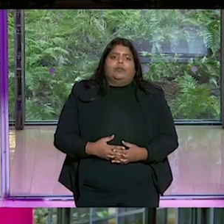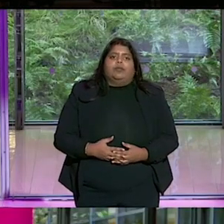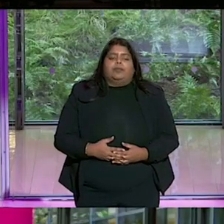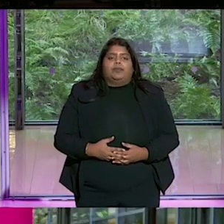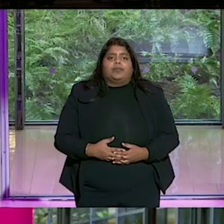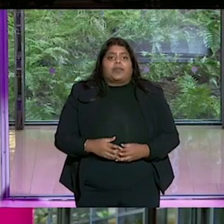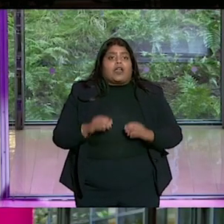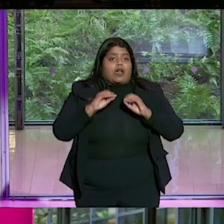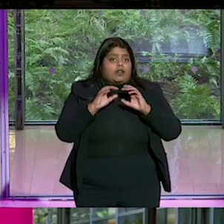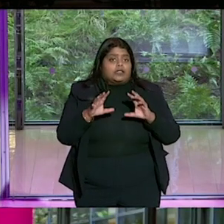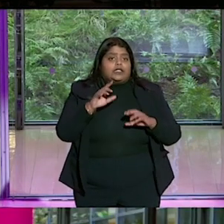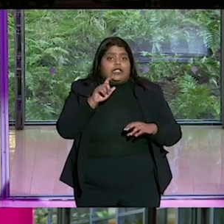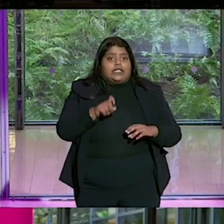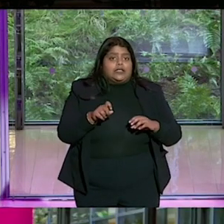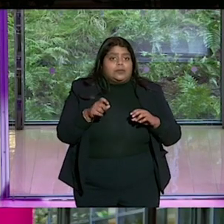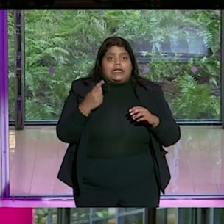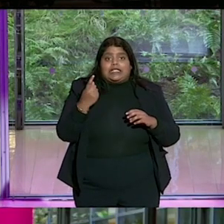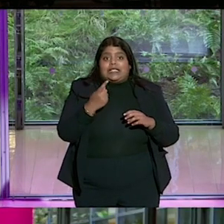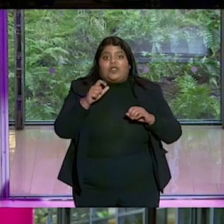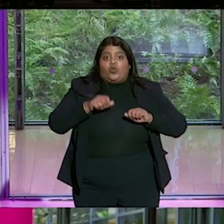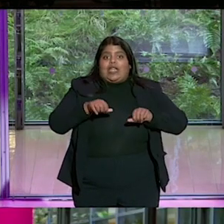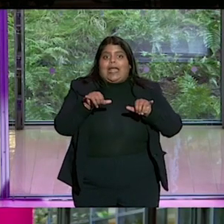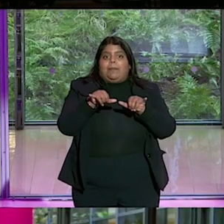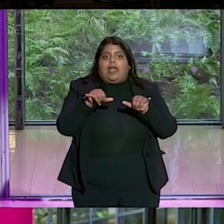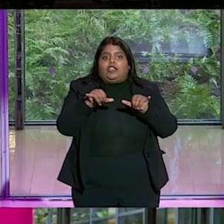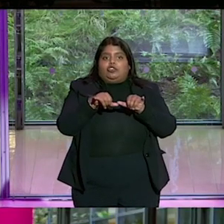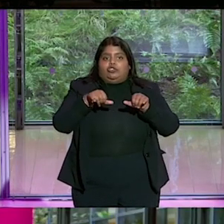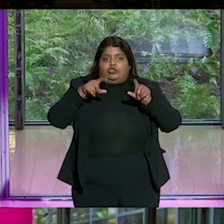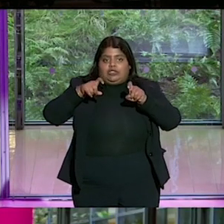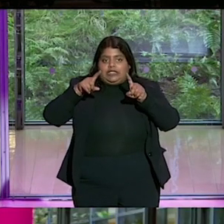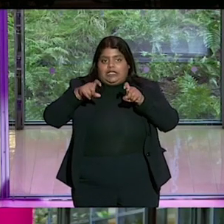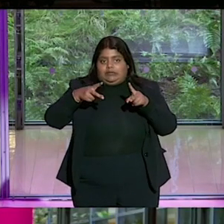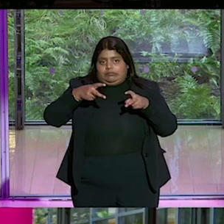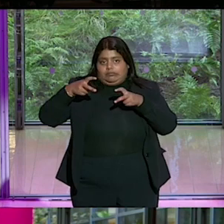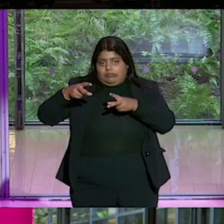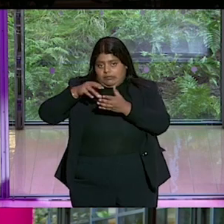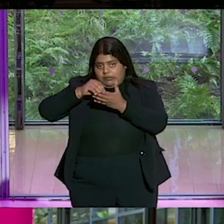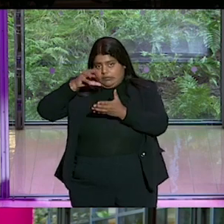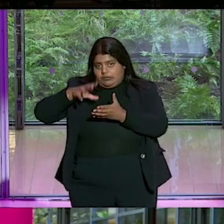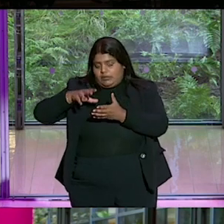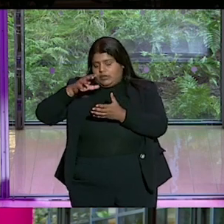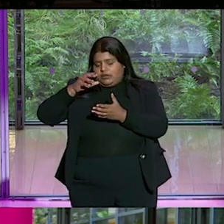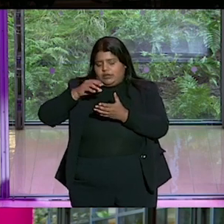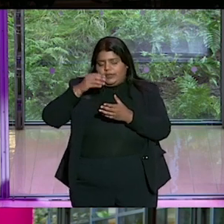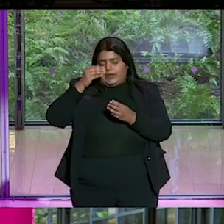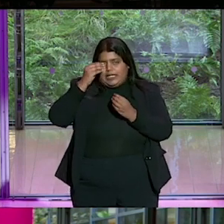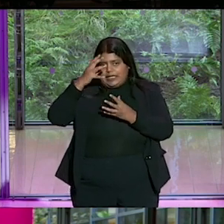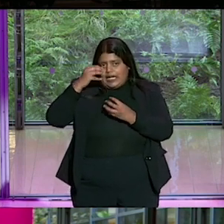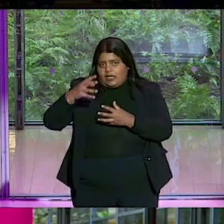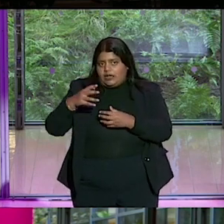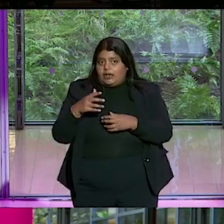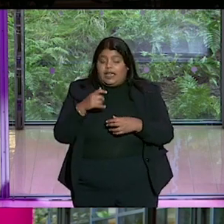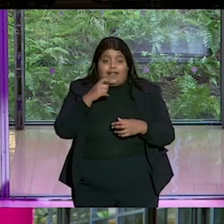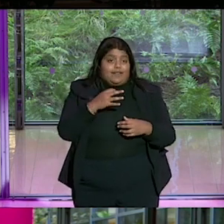It obviously needs to be something that is measurable. If it is not measured right now, you can fix that.